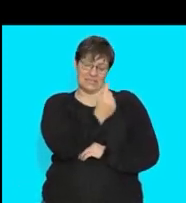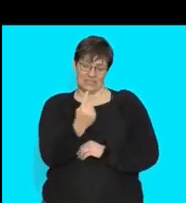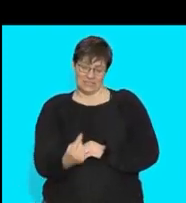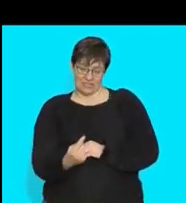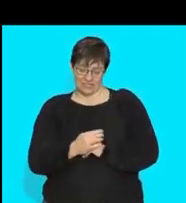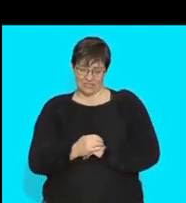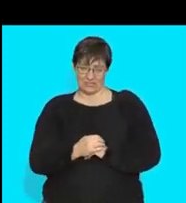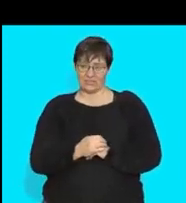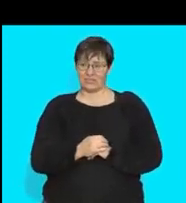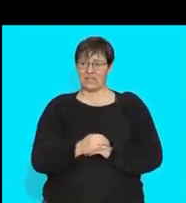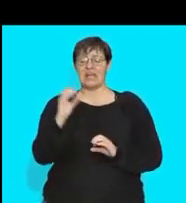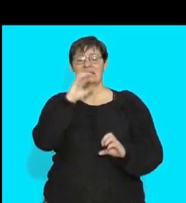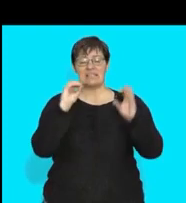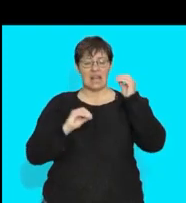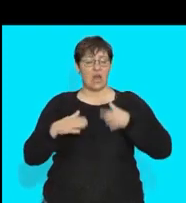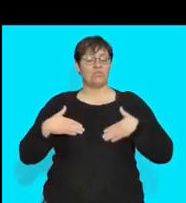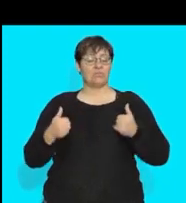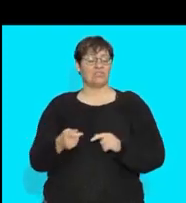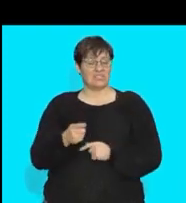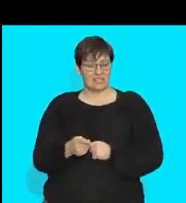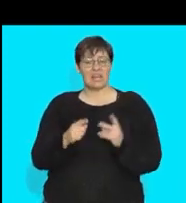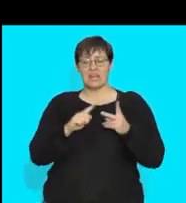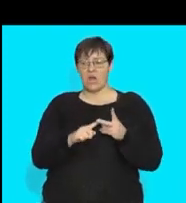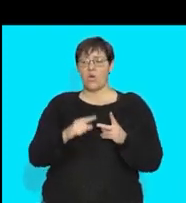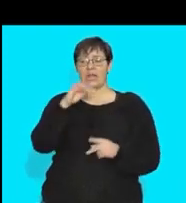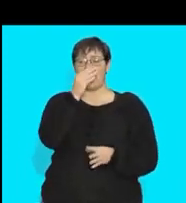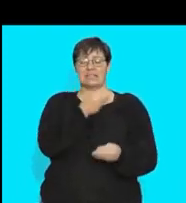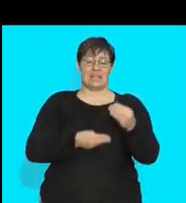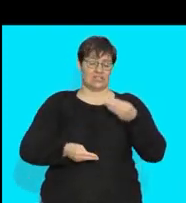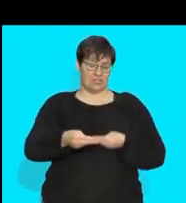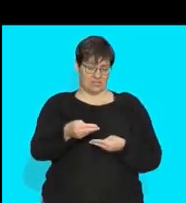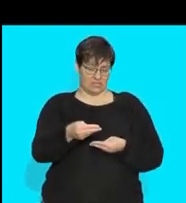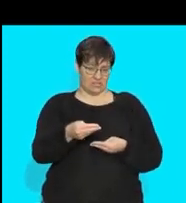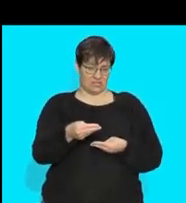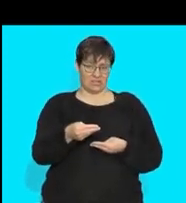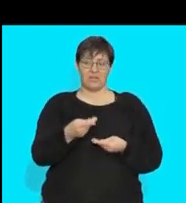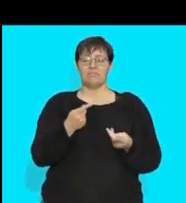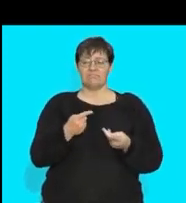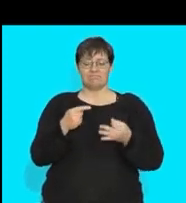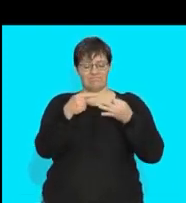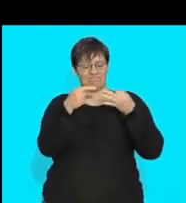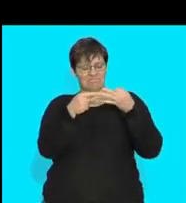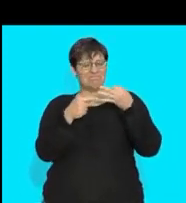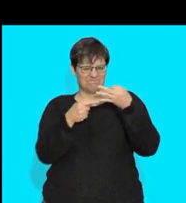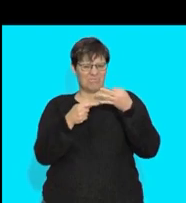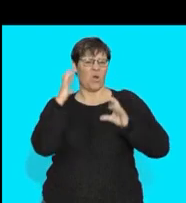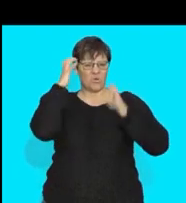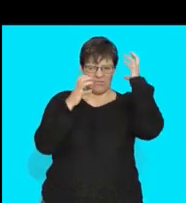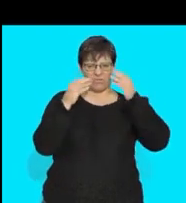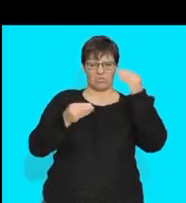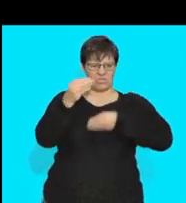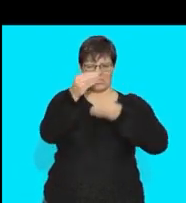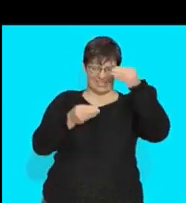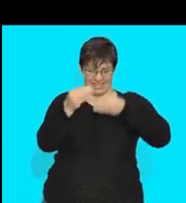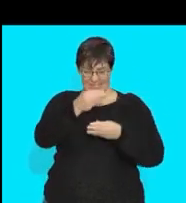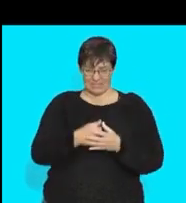cellular respiration, and now we're looking at gaseous exchange. Very often we get these three terms, all right, confused.